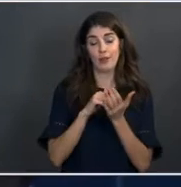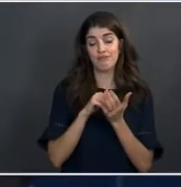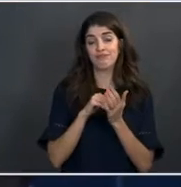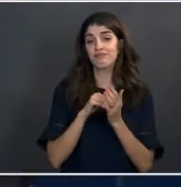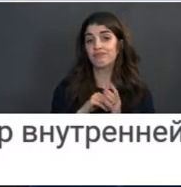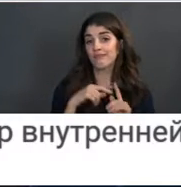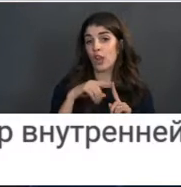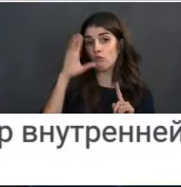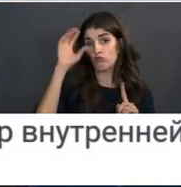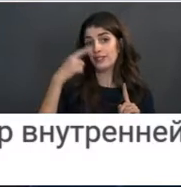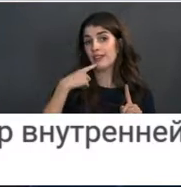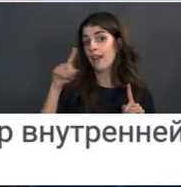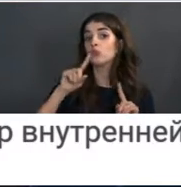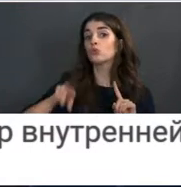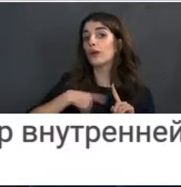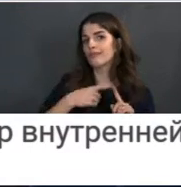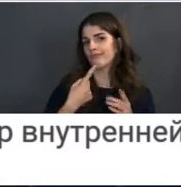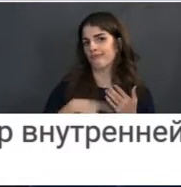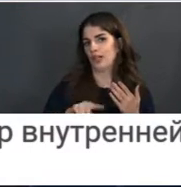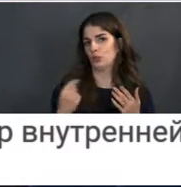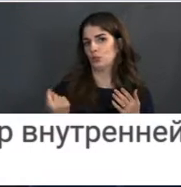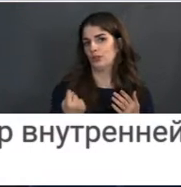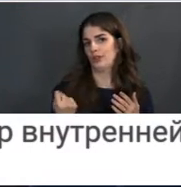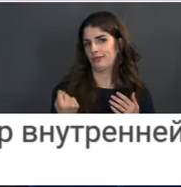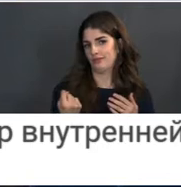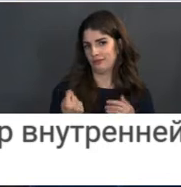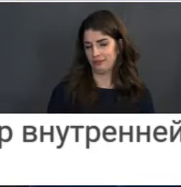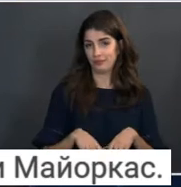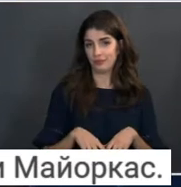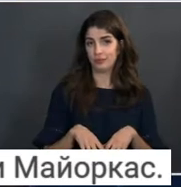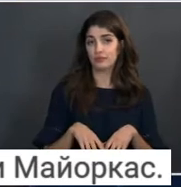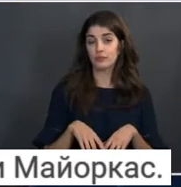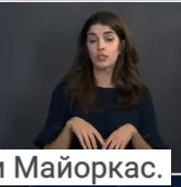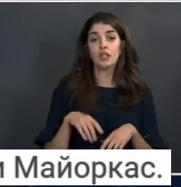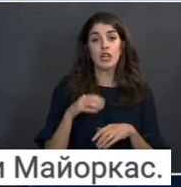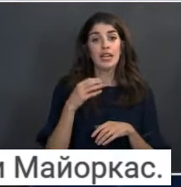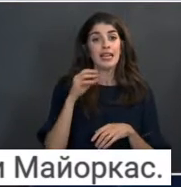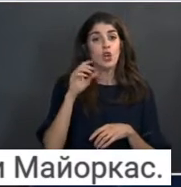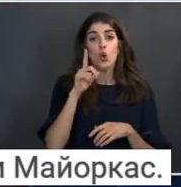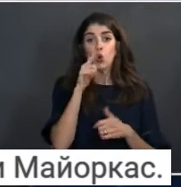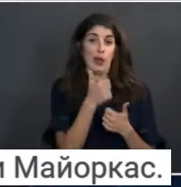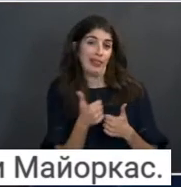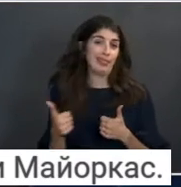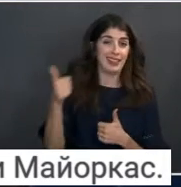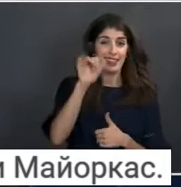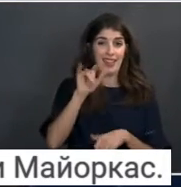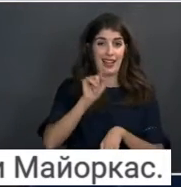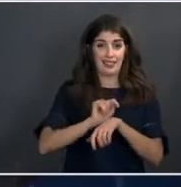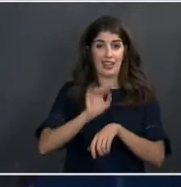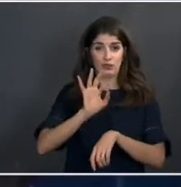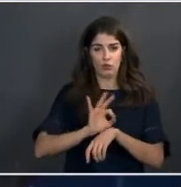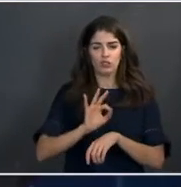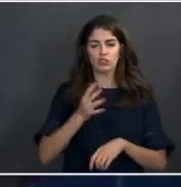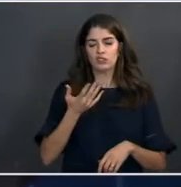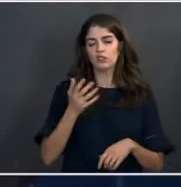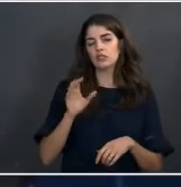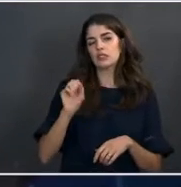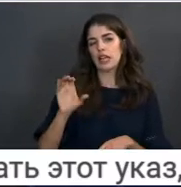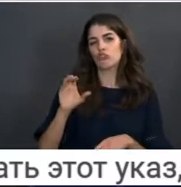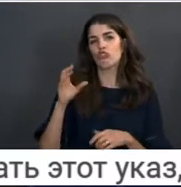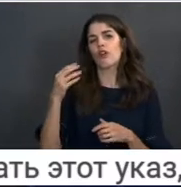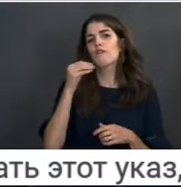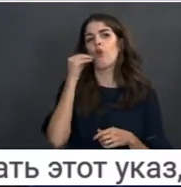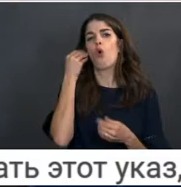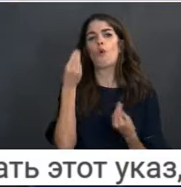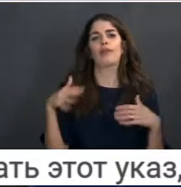Tuesday. The task force will be led by Secretary of Homeland Security once he's confirmed, Ali Mayorkas, and